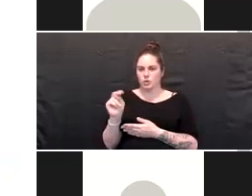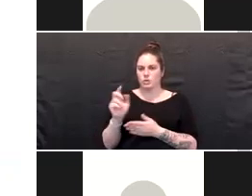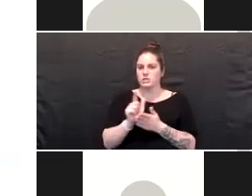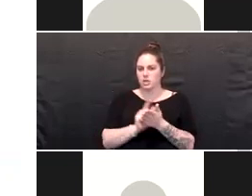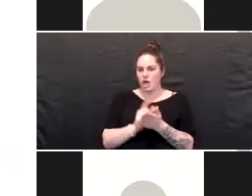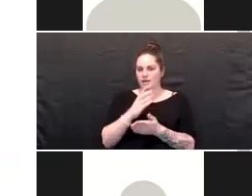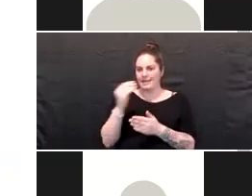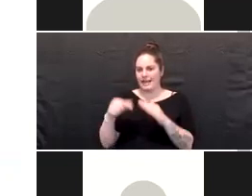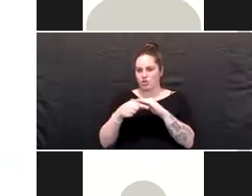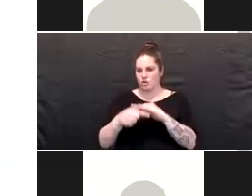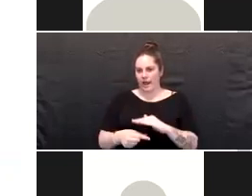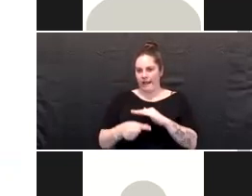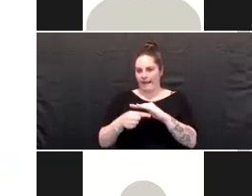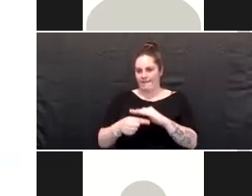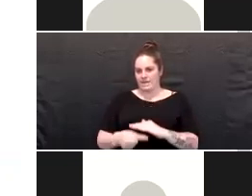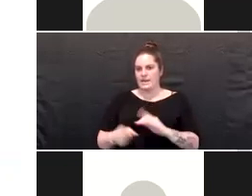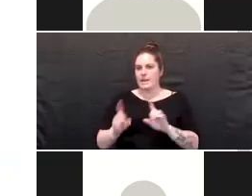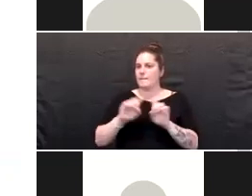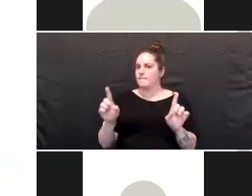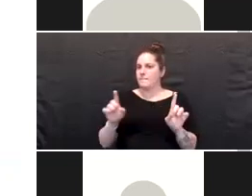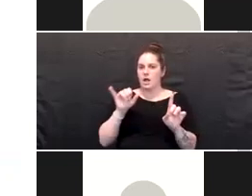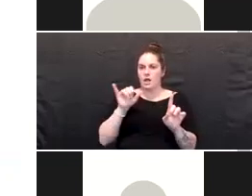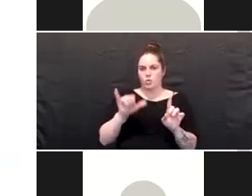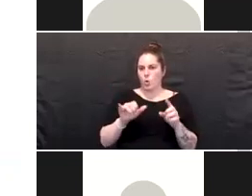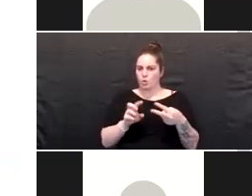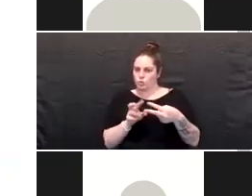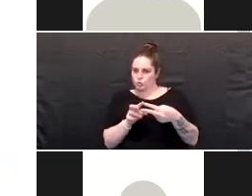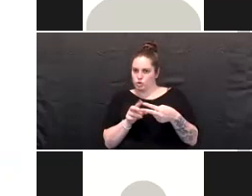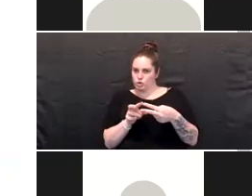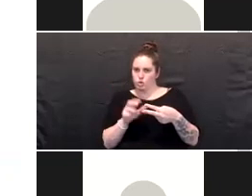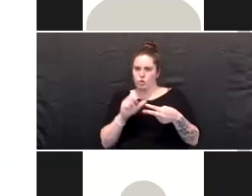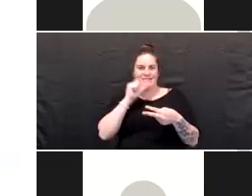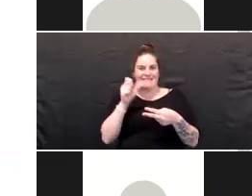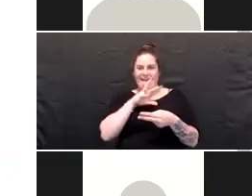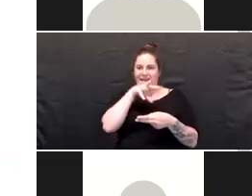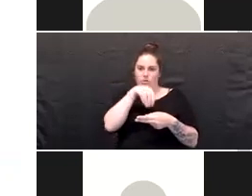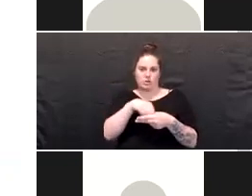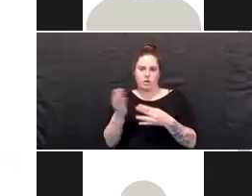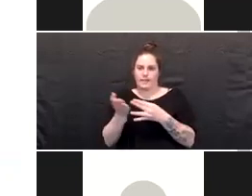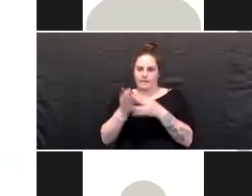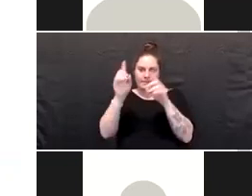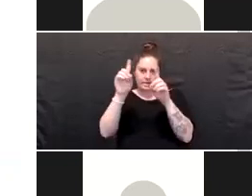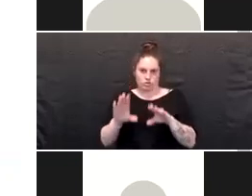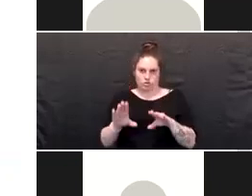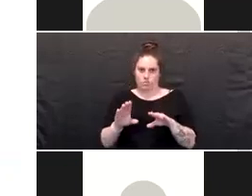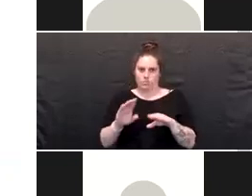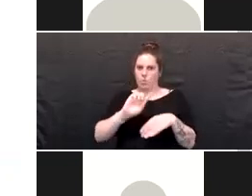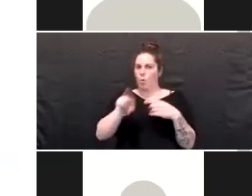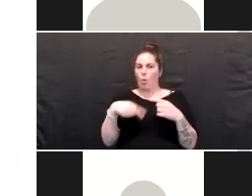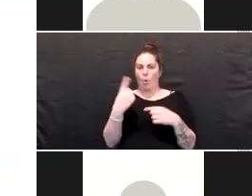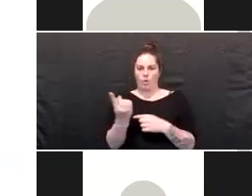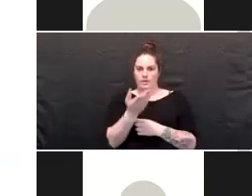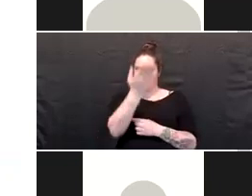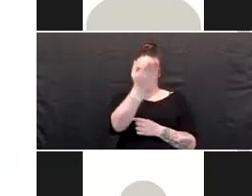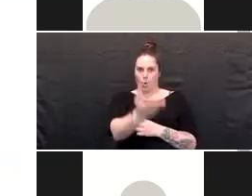I mentioned, those topics are not on the midterm. Just these topic areas listed here